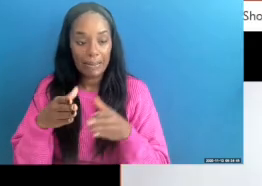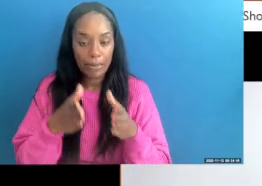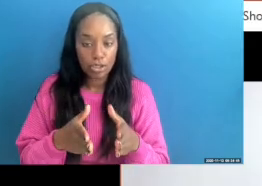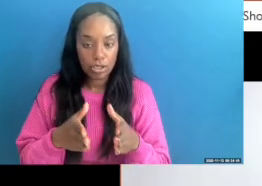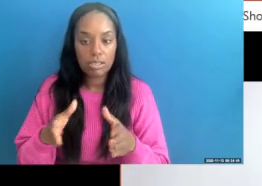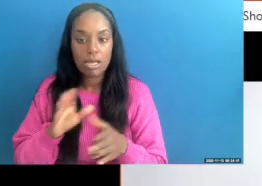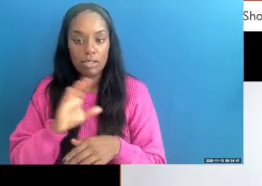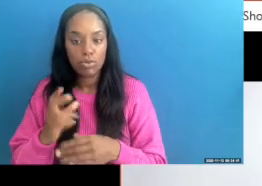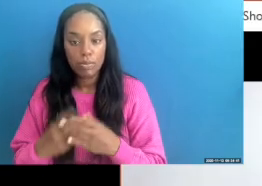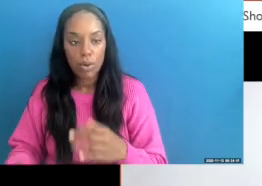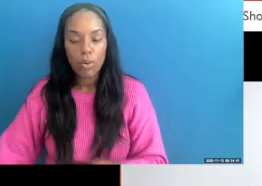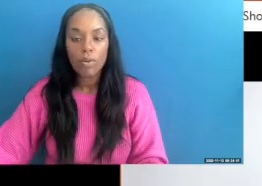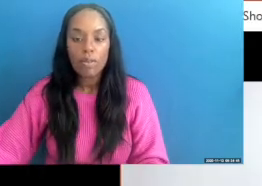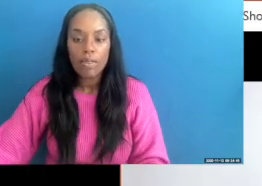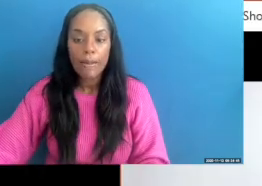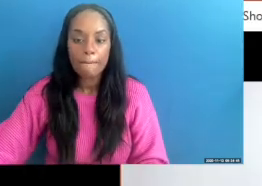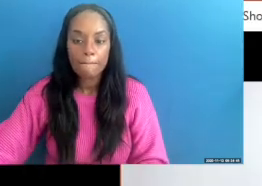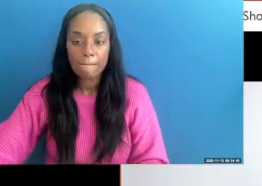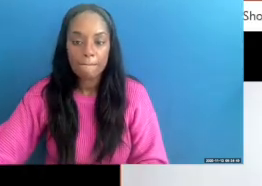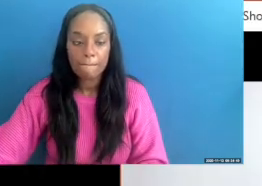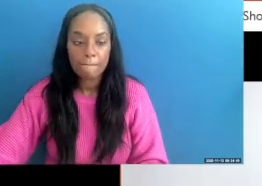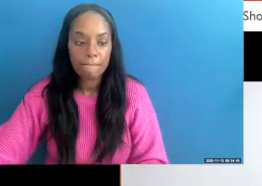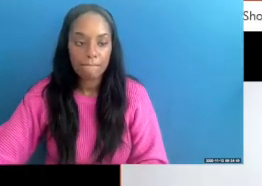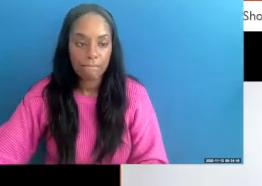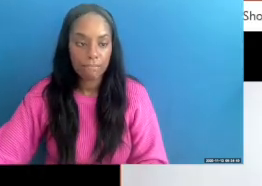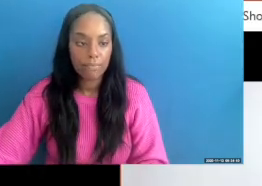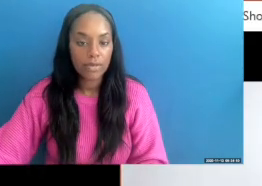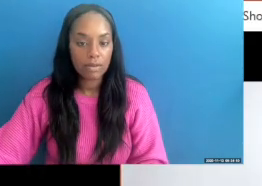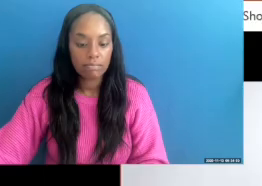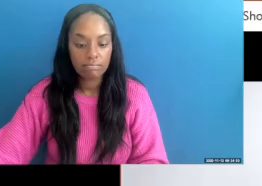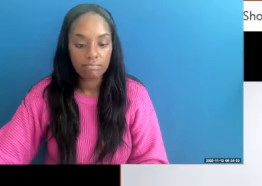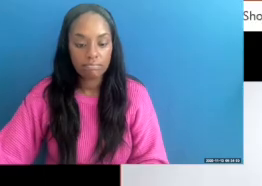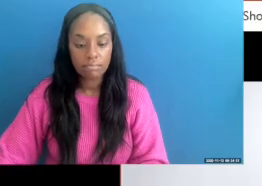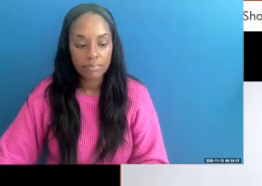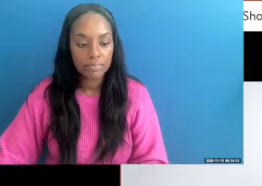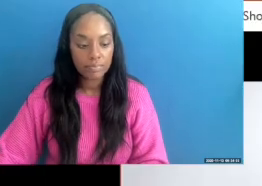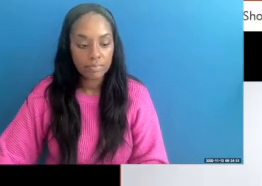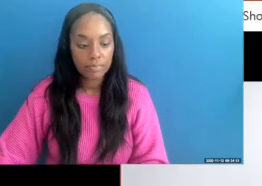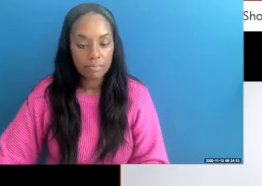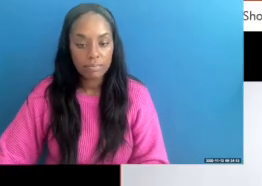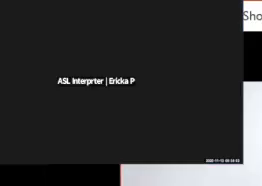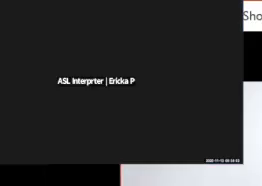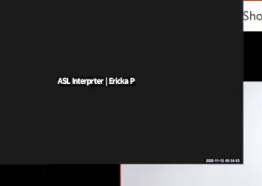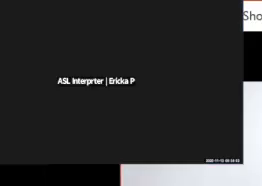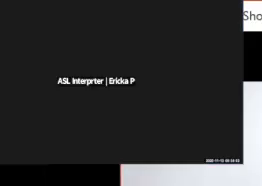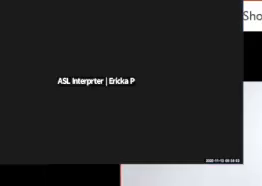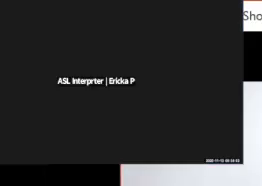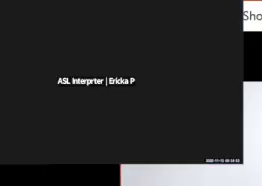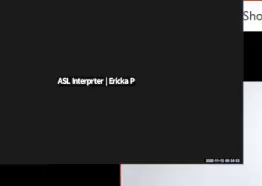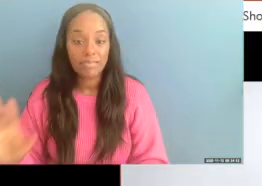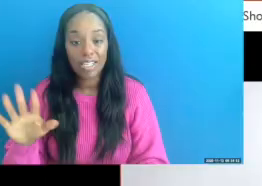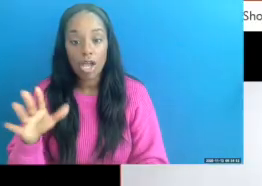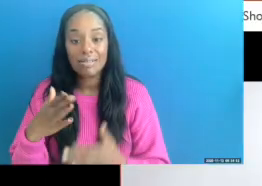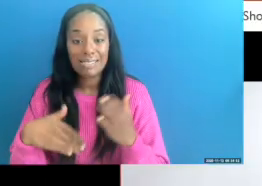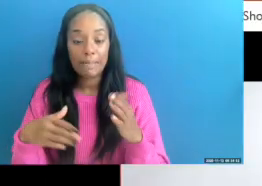on Zoom, I'll go over a couple of quick safety things. Please note there is emergency exits around the room. In the case of an